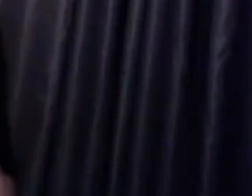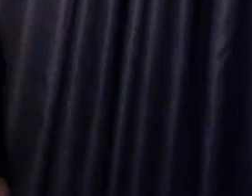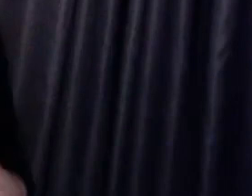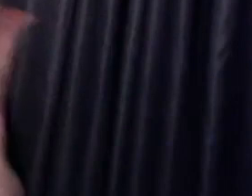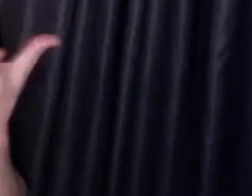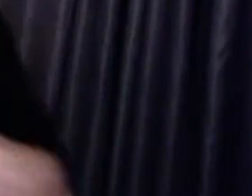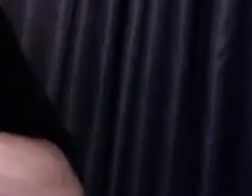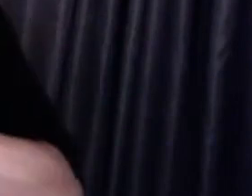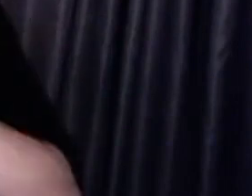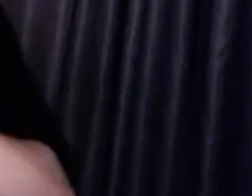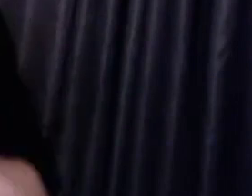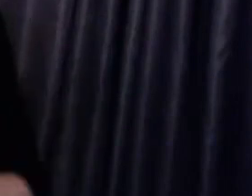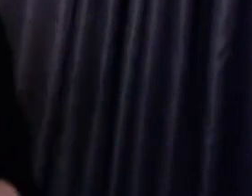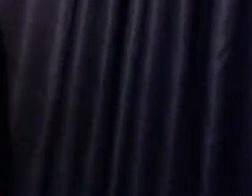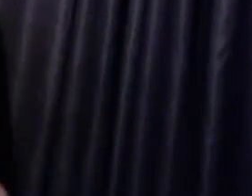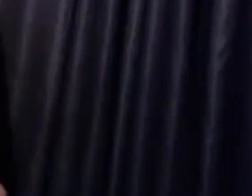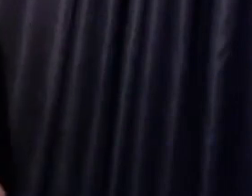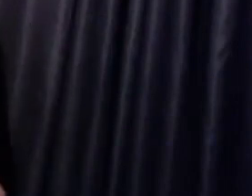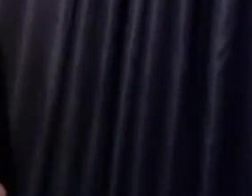compliments specifically to